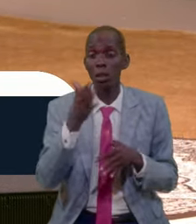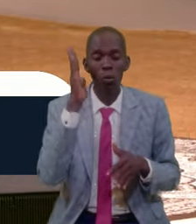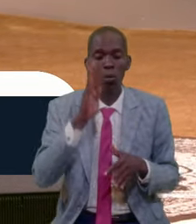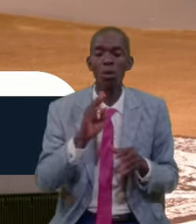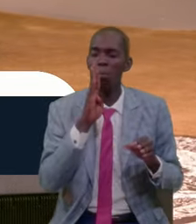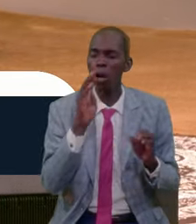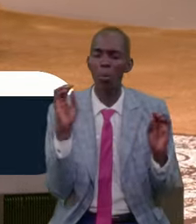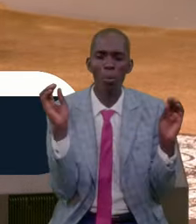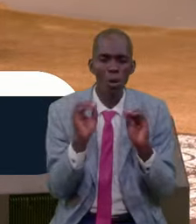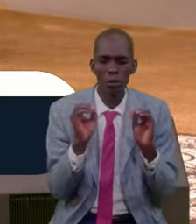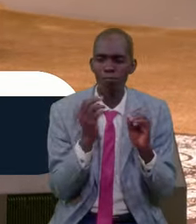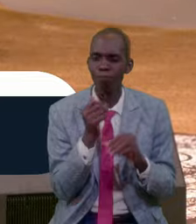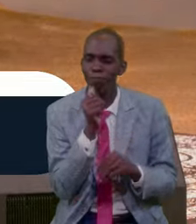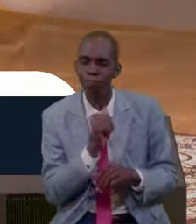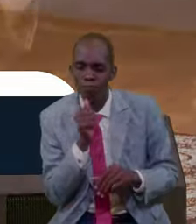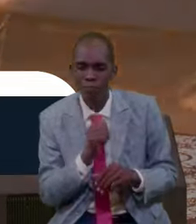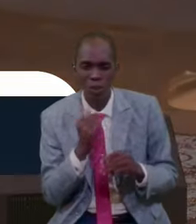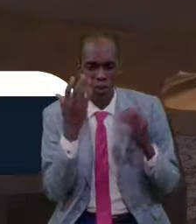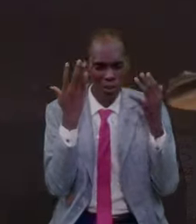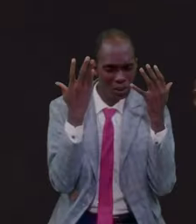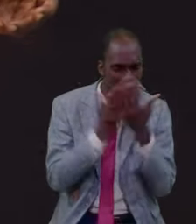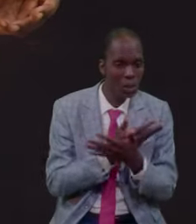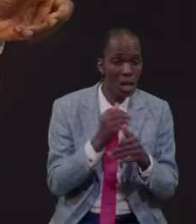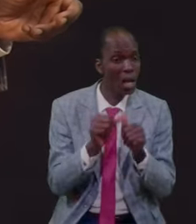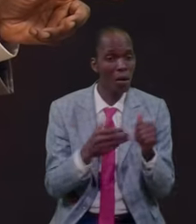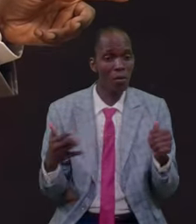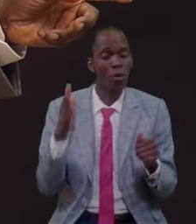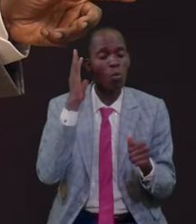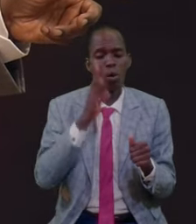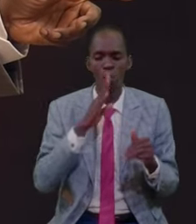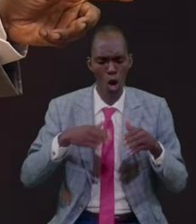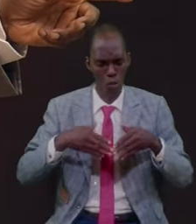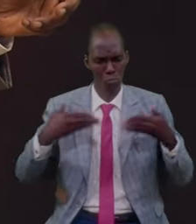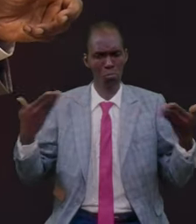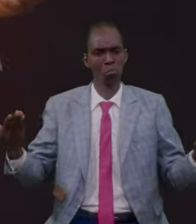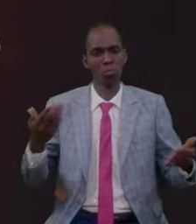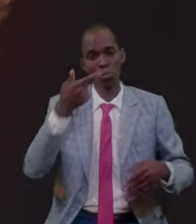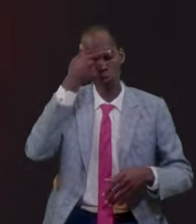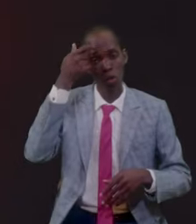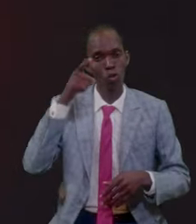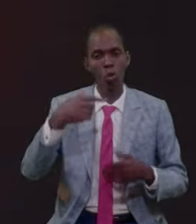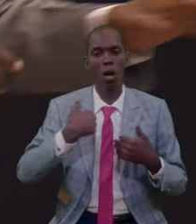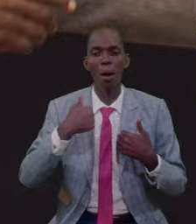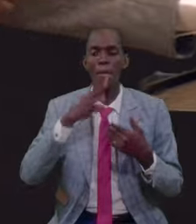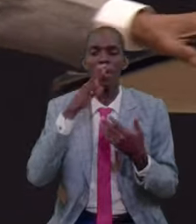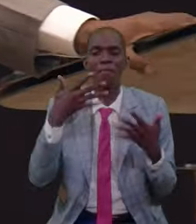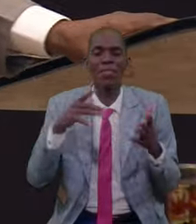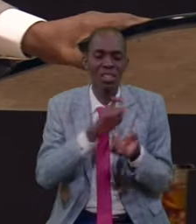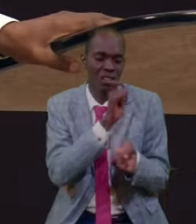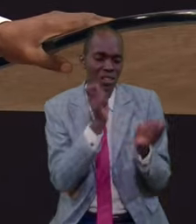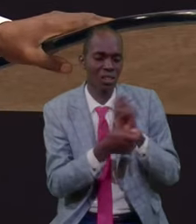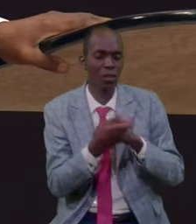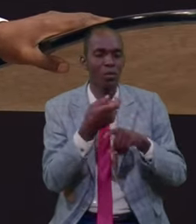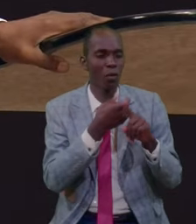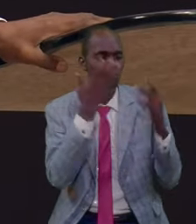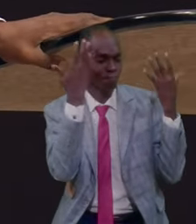secret. Everything will be open because you have been turned from darkness to light and